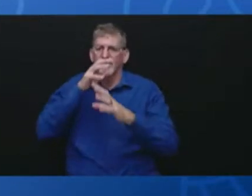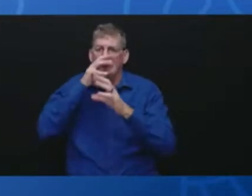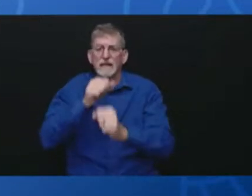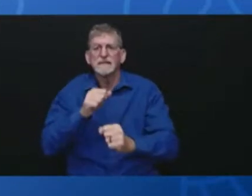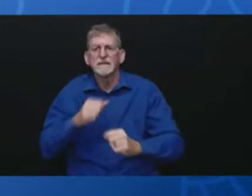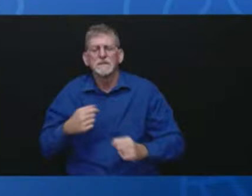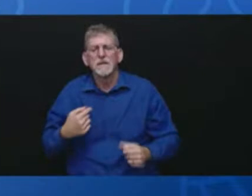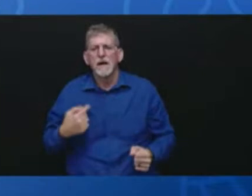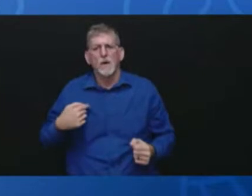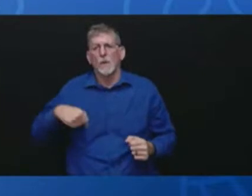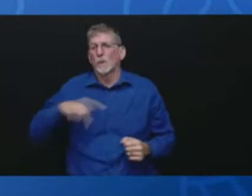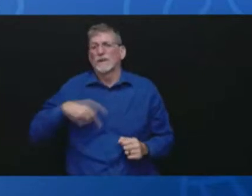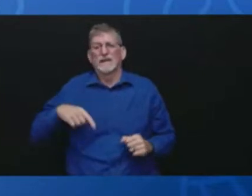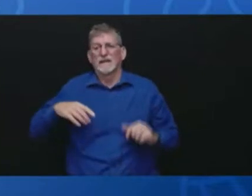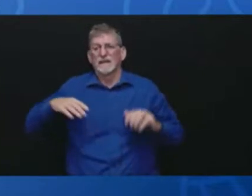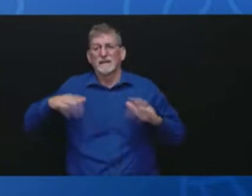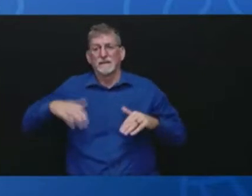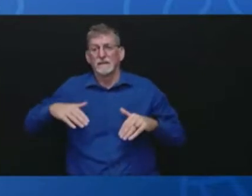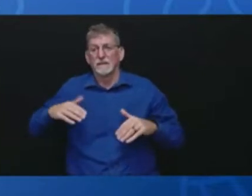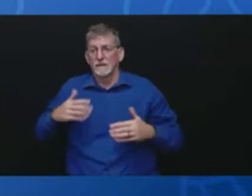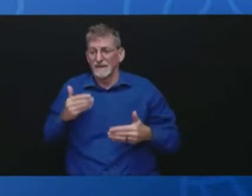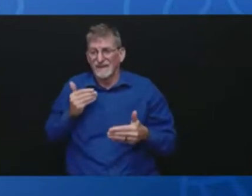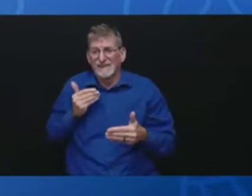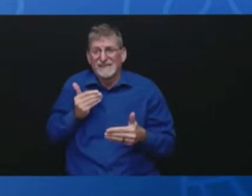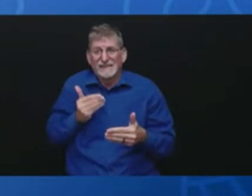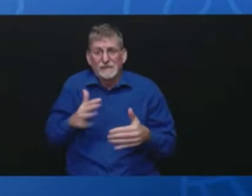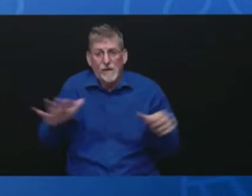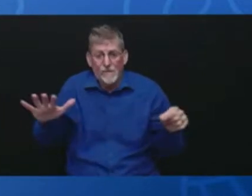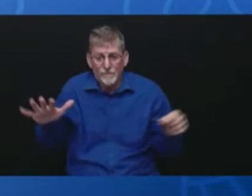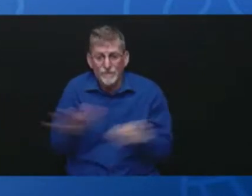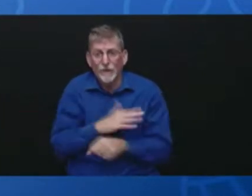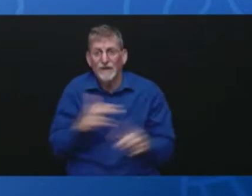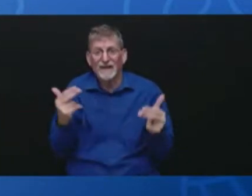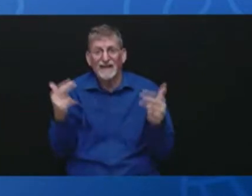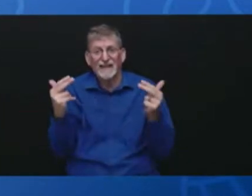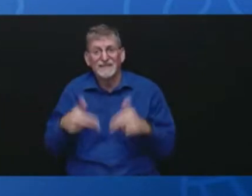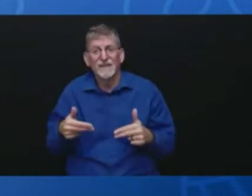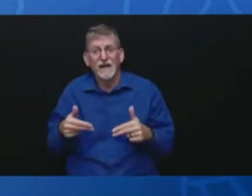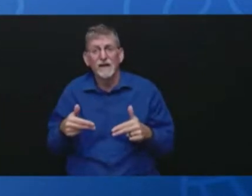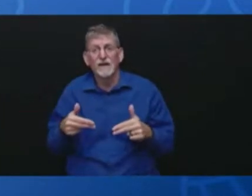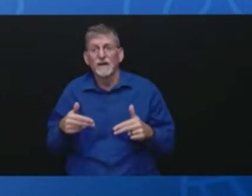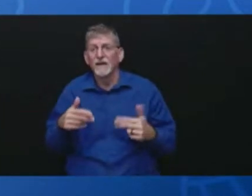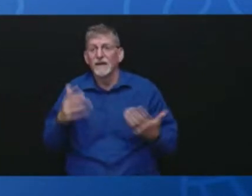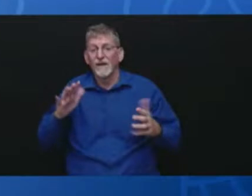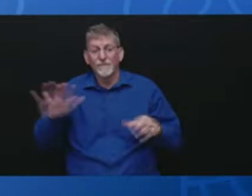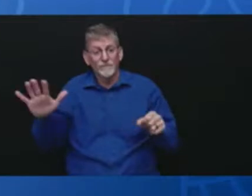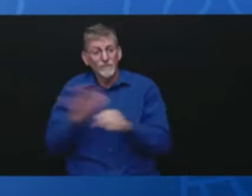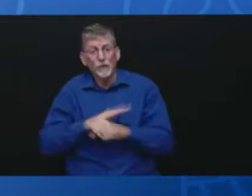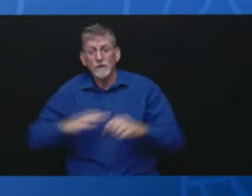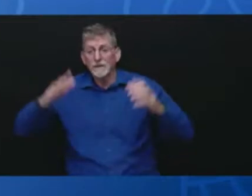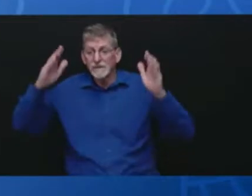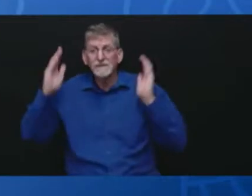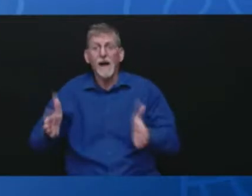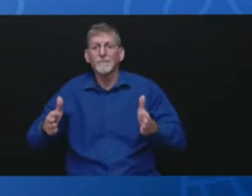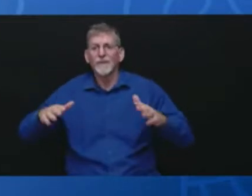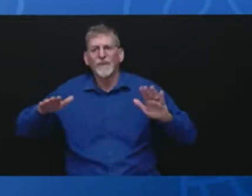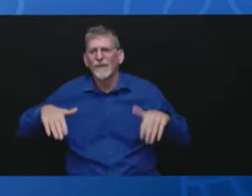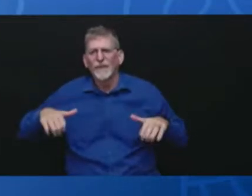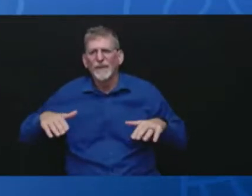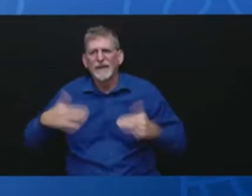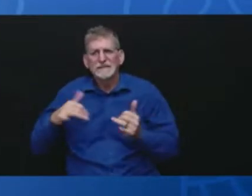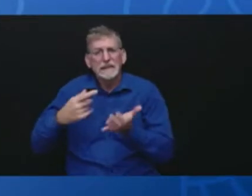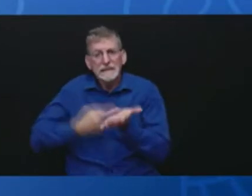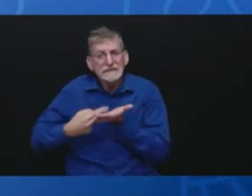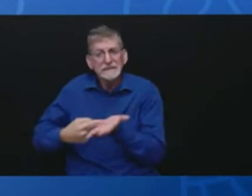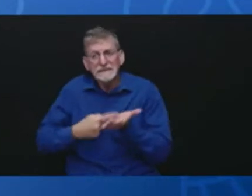from a full ceasefire. And then, full stop, then a discussion about an enduring peace. It's doable. Humanity